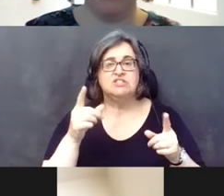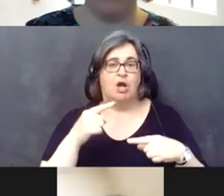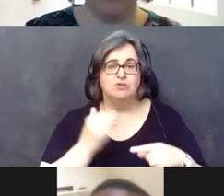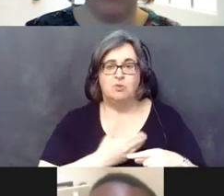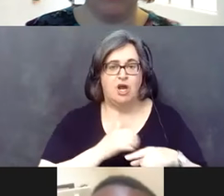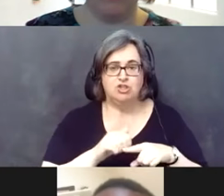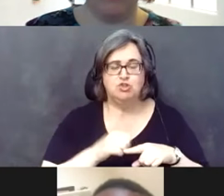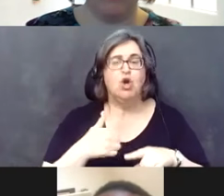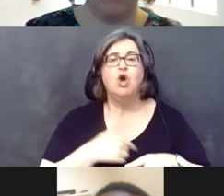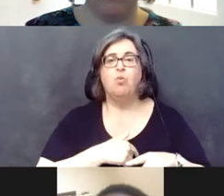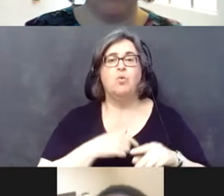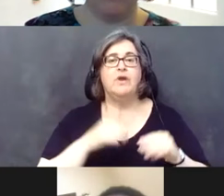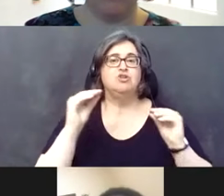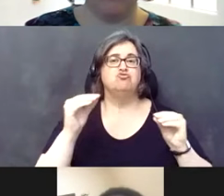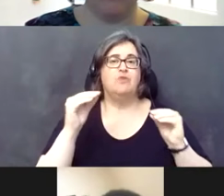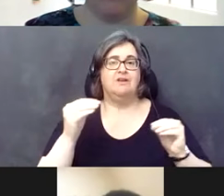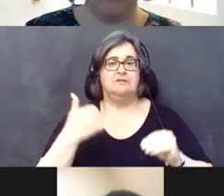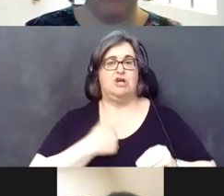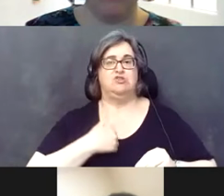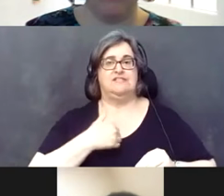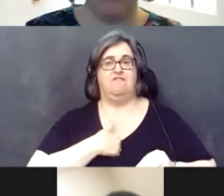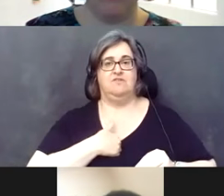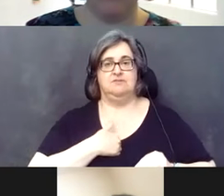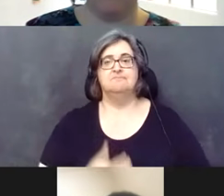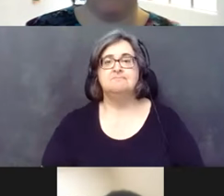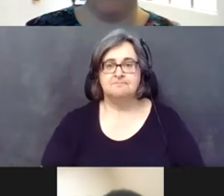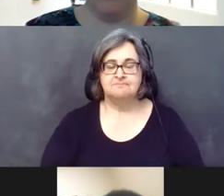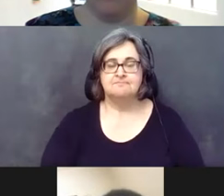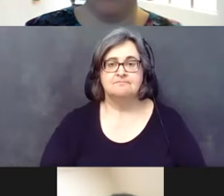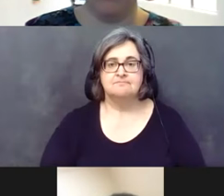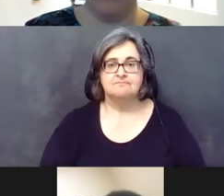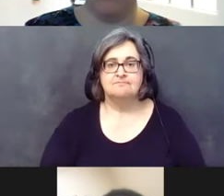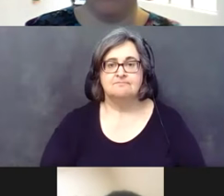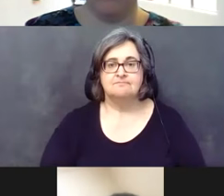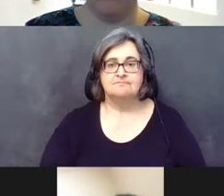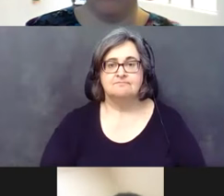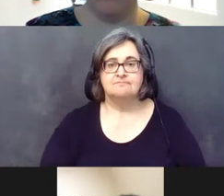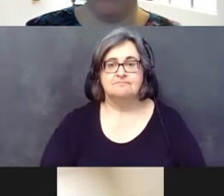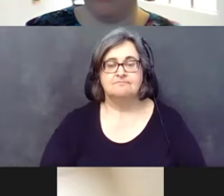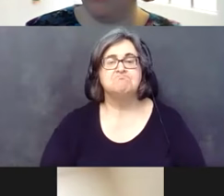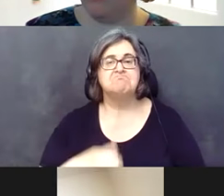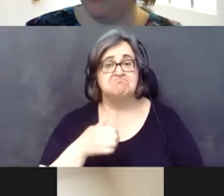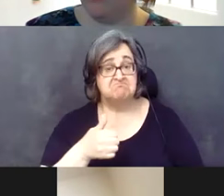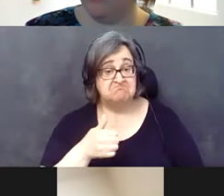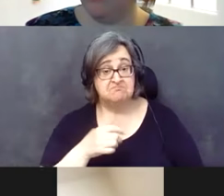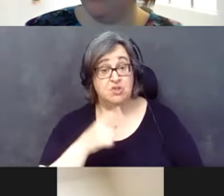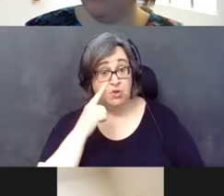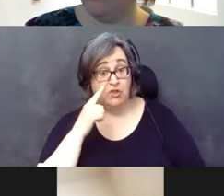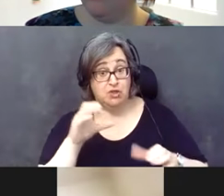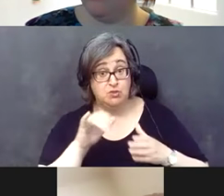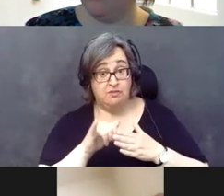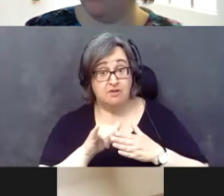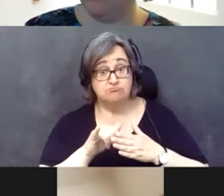We did it by ourselves. Okay, so, and do you think doing that was able to